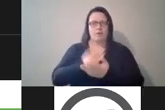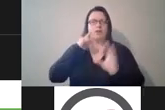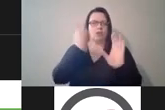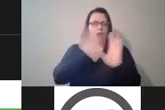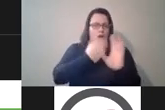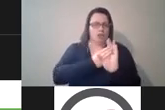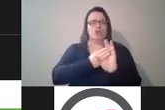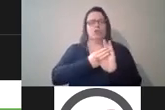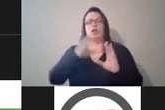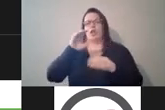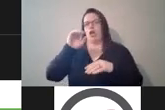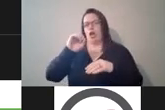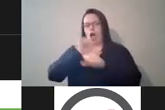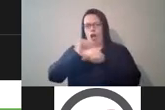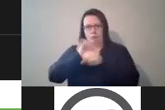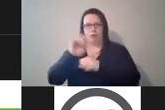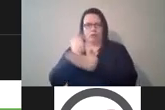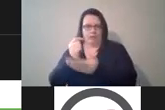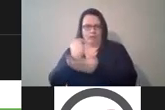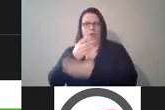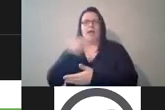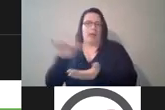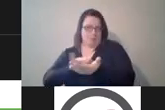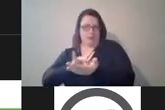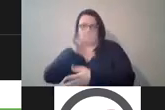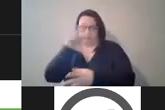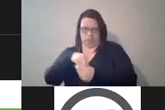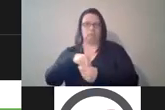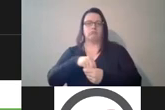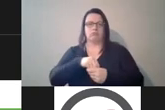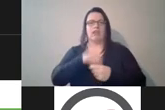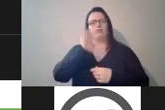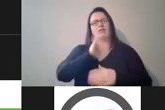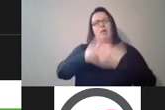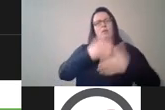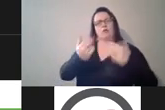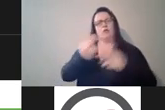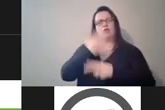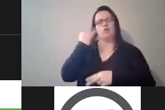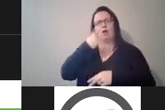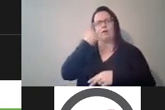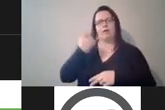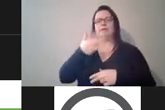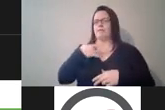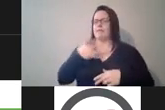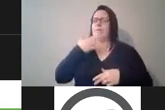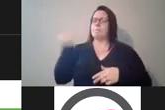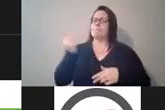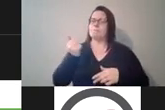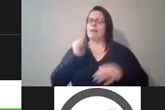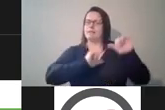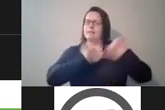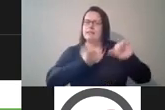and medicine. So this process is used because I think it's recognized that the best capacity assessment is, a thorough